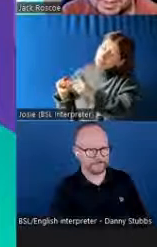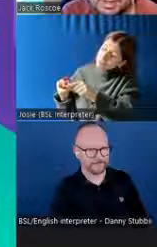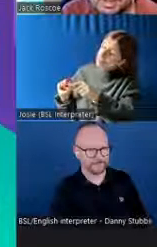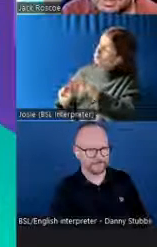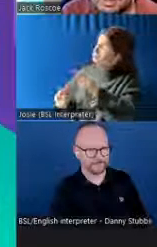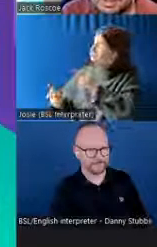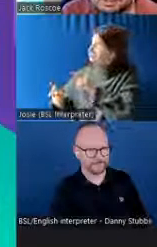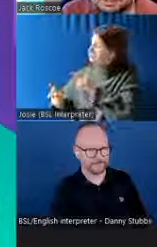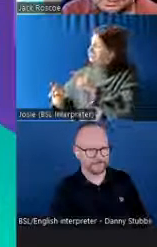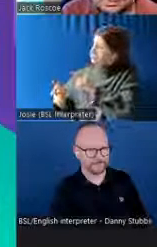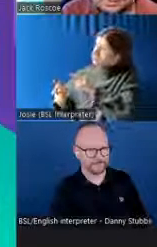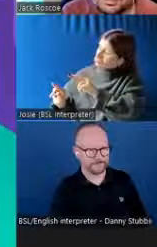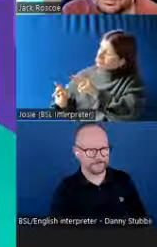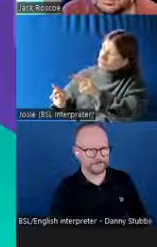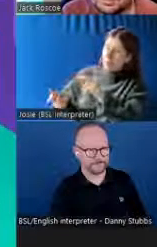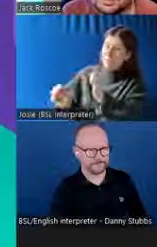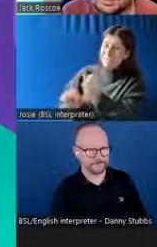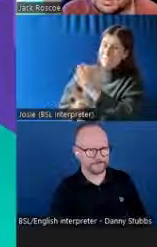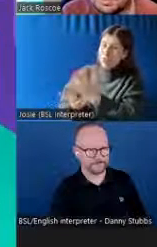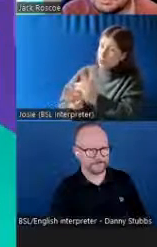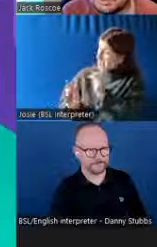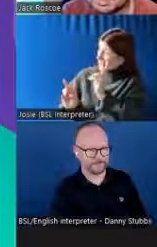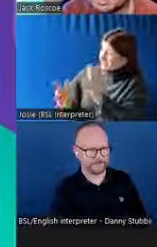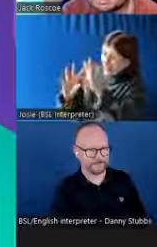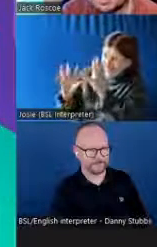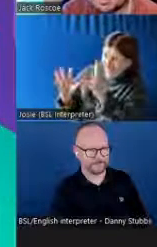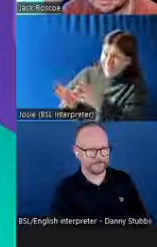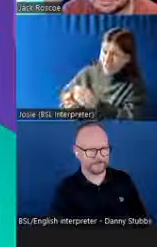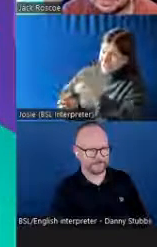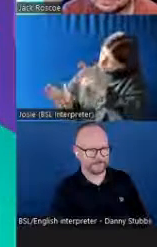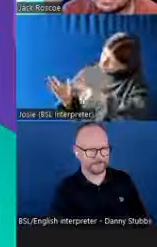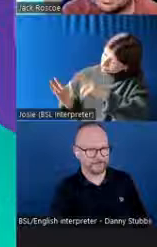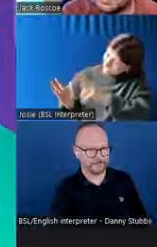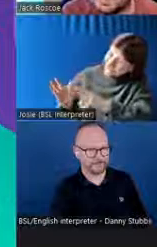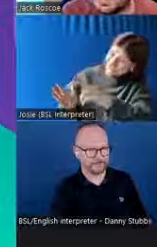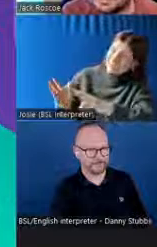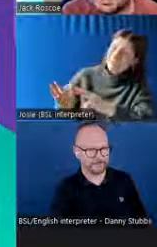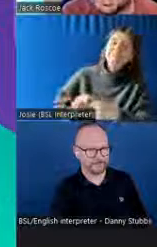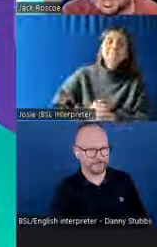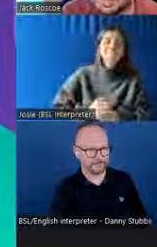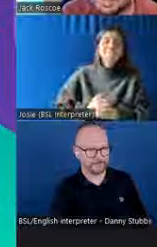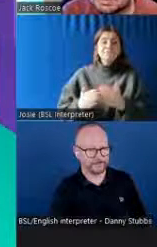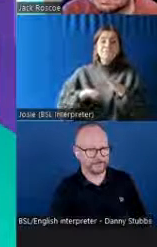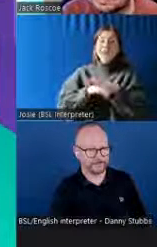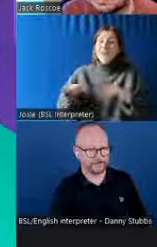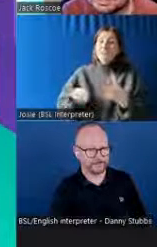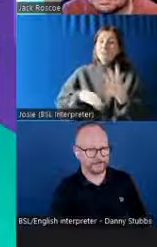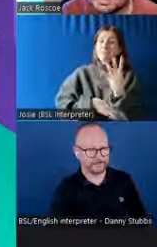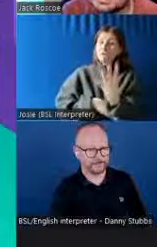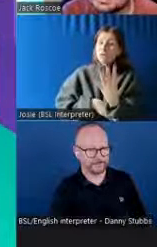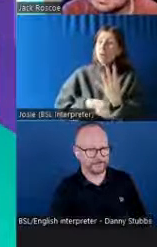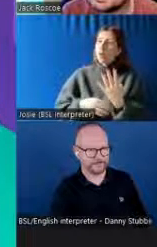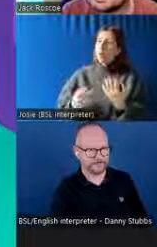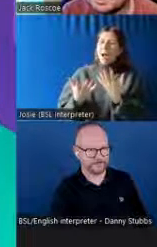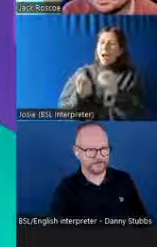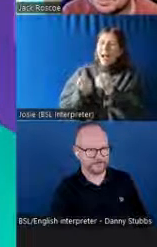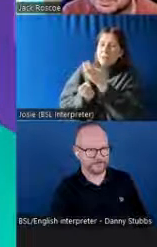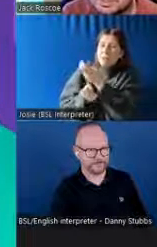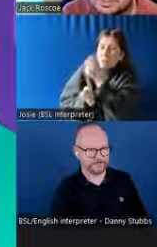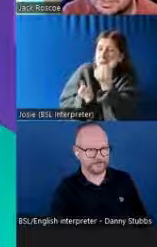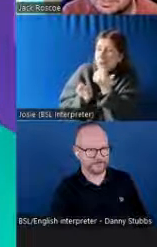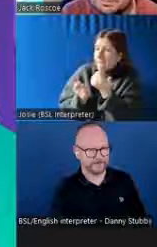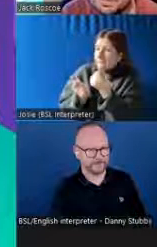at. Level 4, more of a self-led journey. They pick out and engage deeply with specific items and